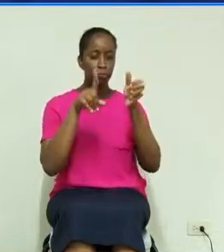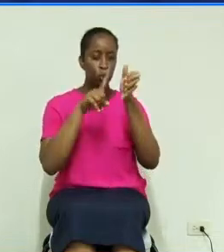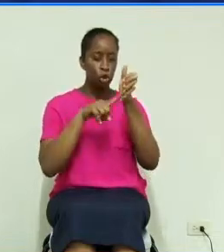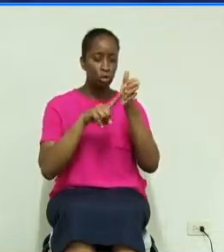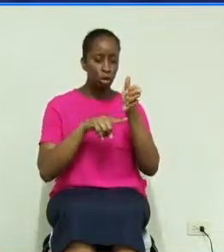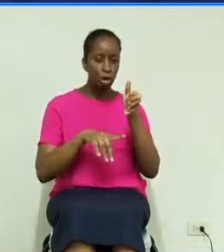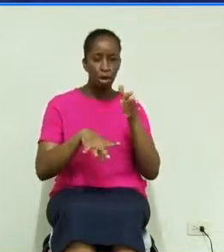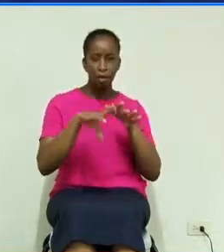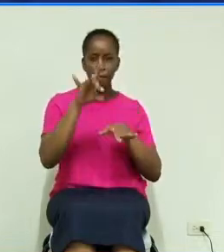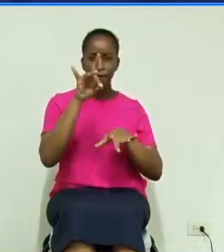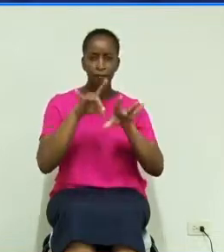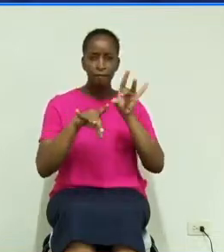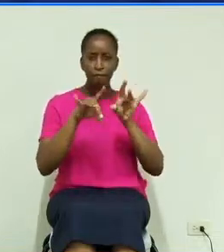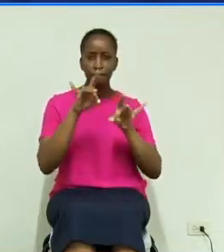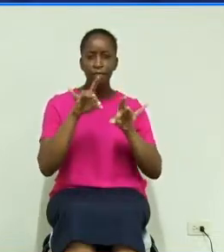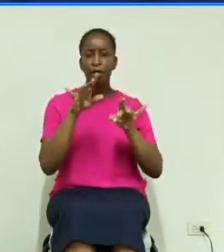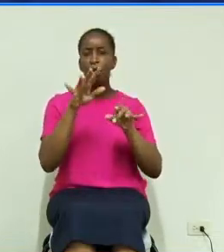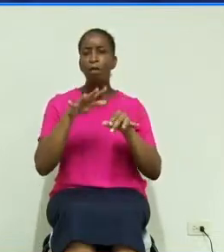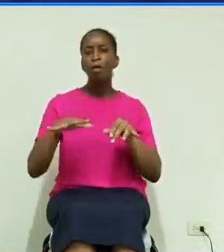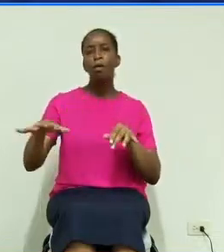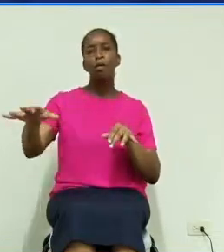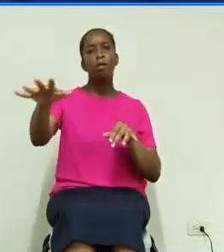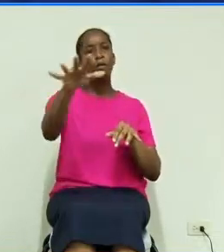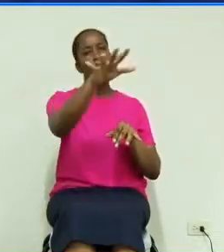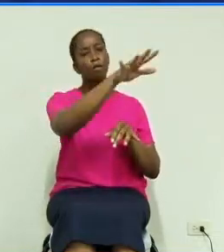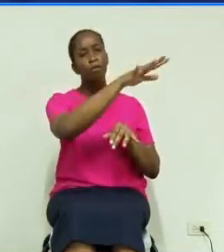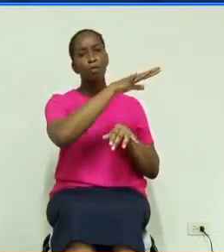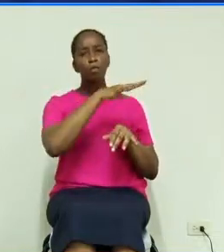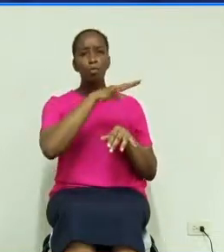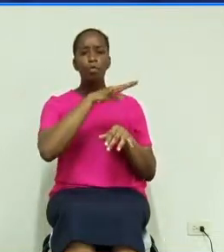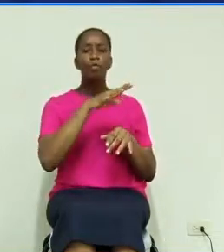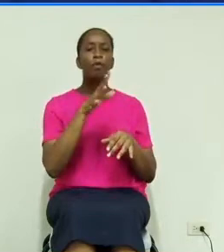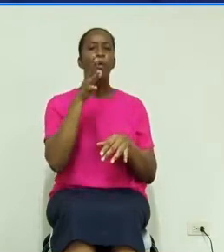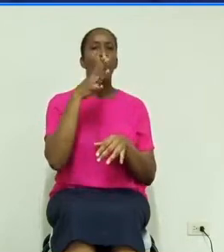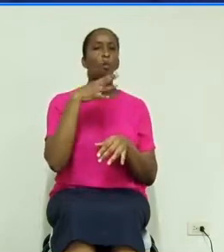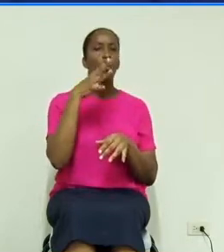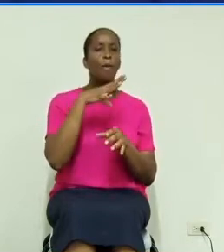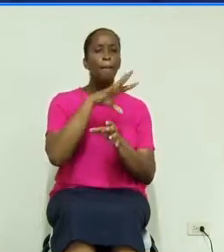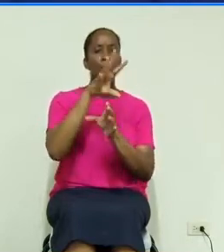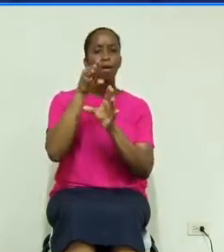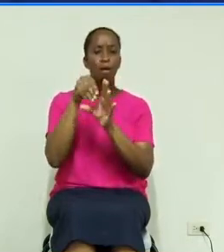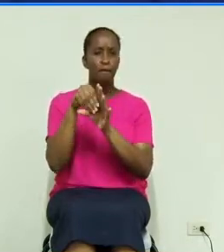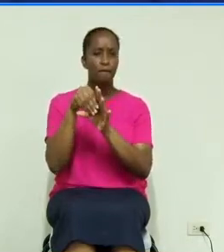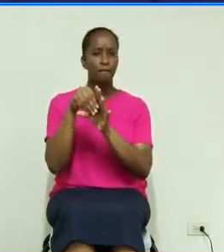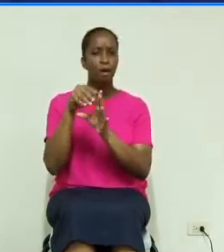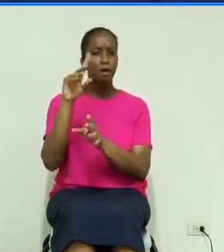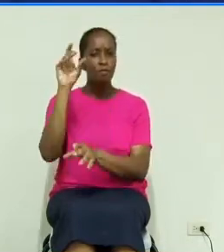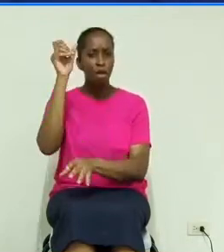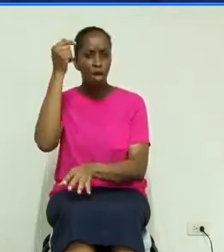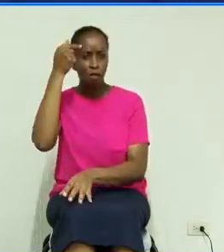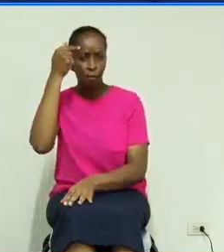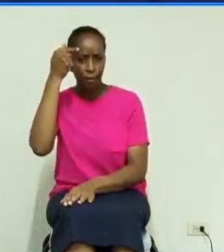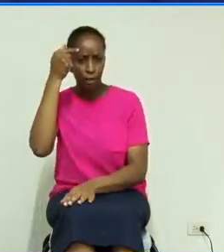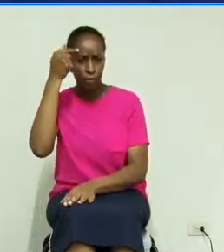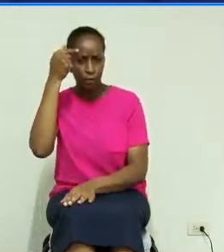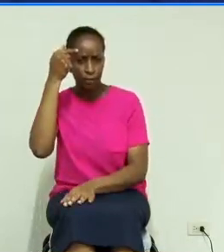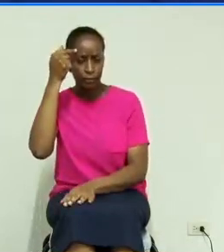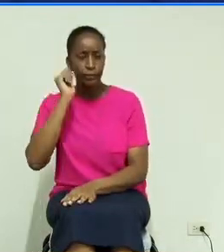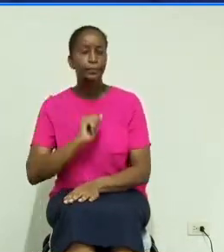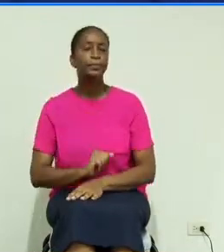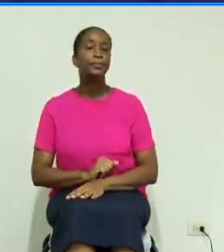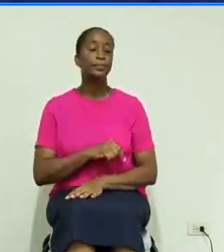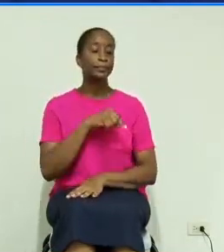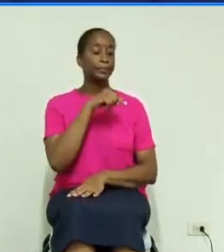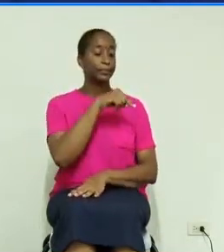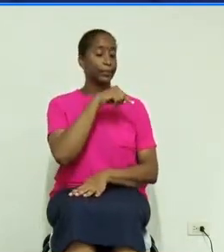the global share of women represented within parliament, and again, they use mostly statistics from the lower house,